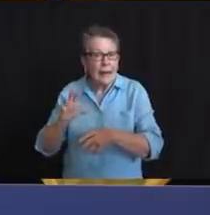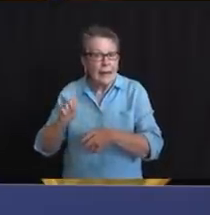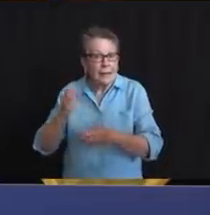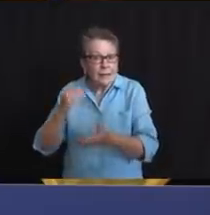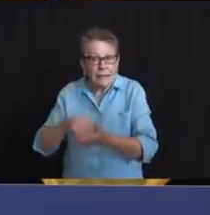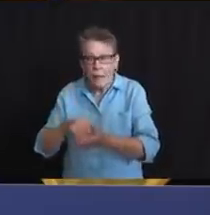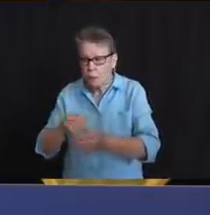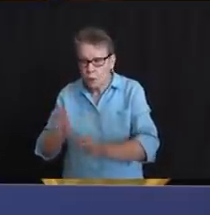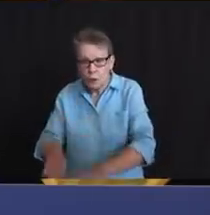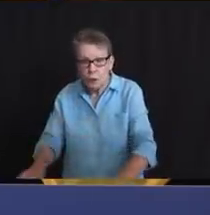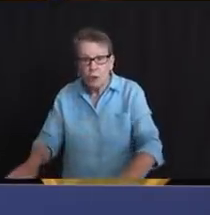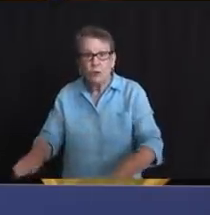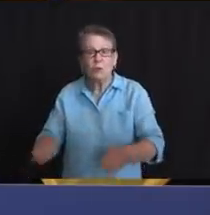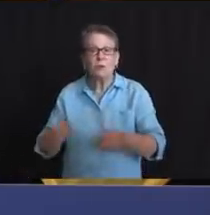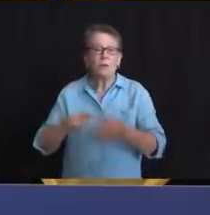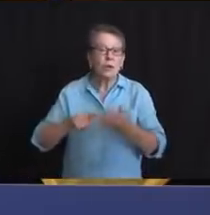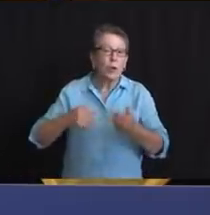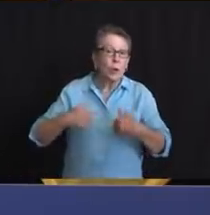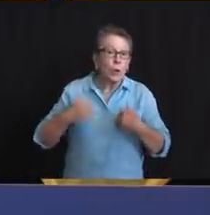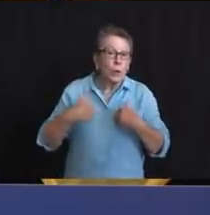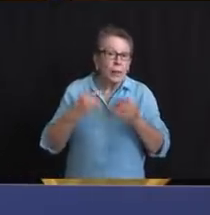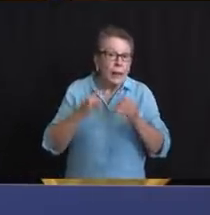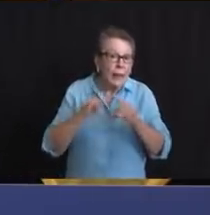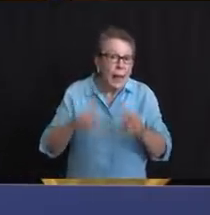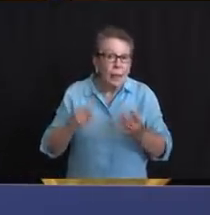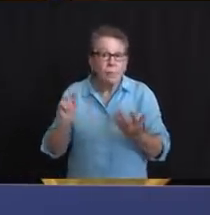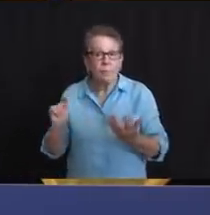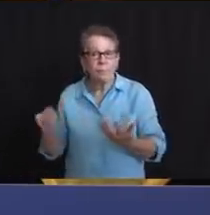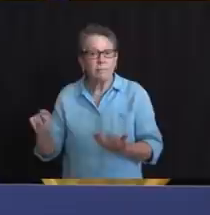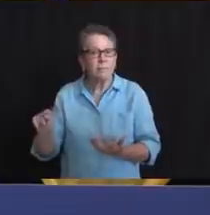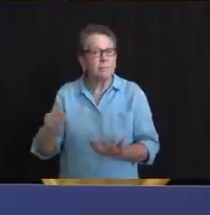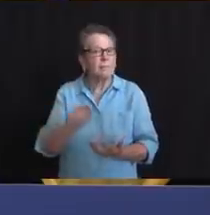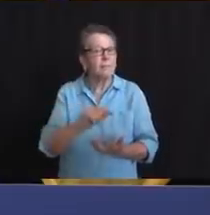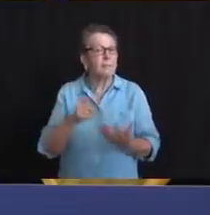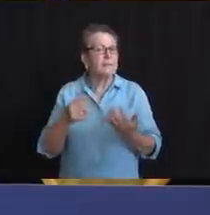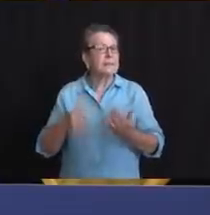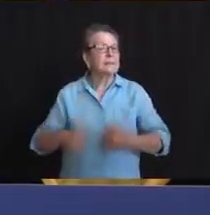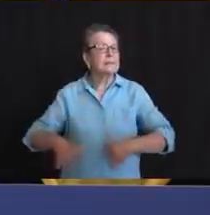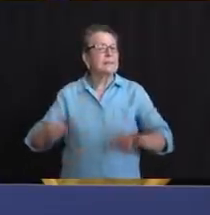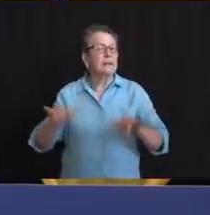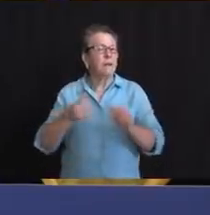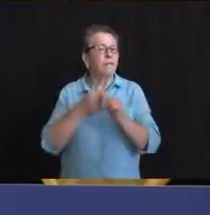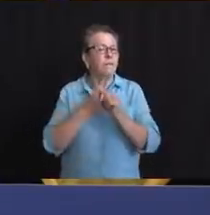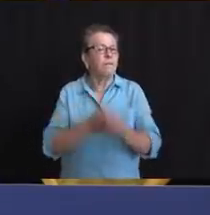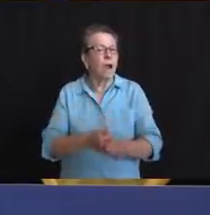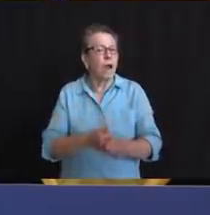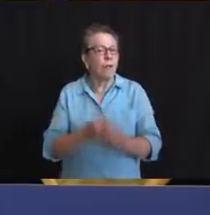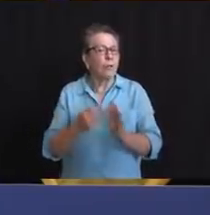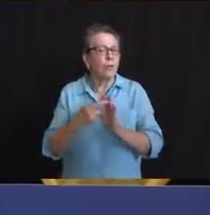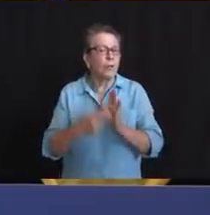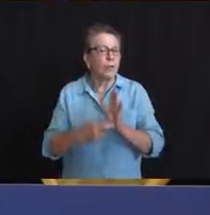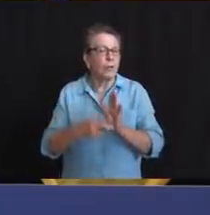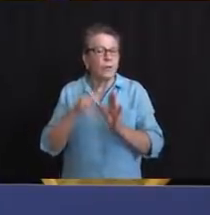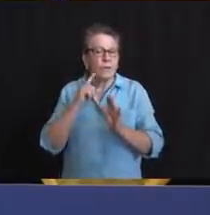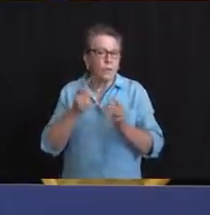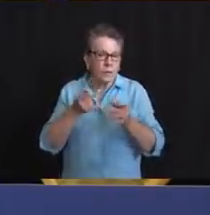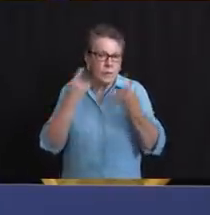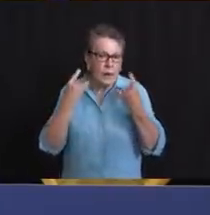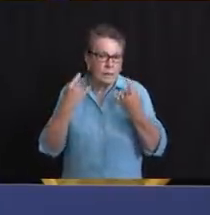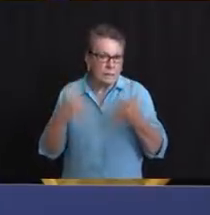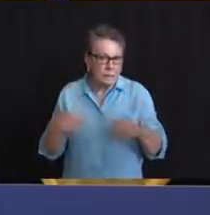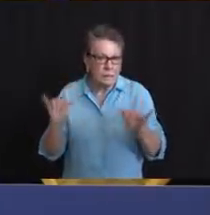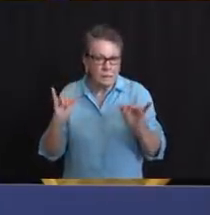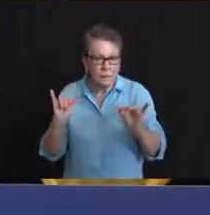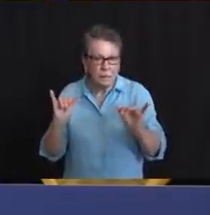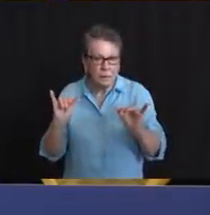for instance. Those are, for instance, some requirements that still remain in place. And those are not likely, as we've said many times,